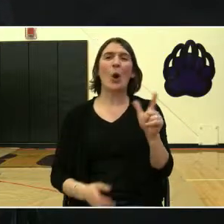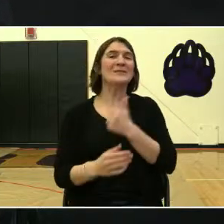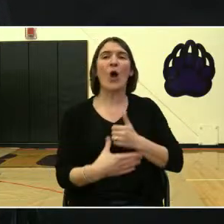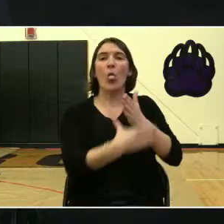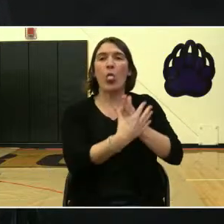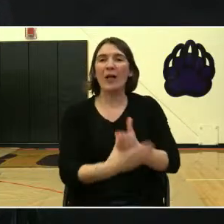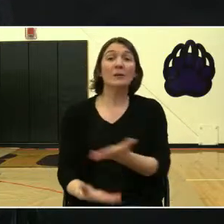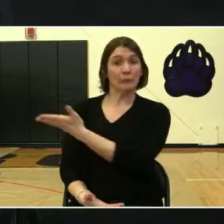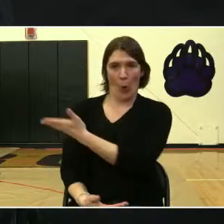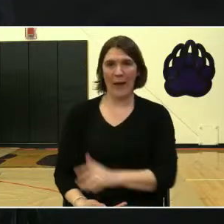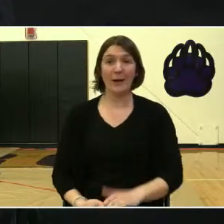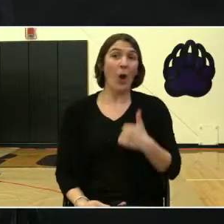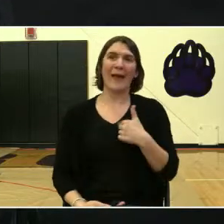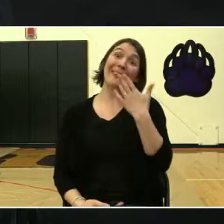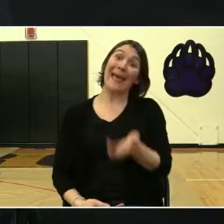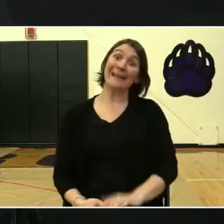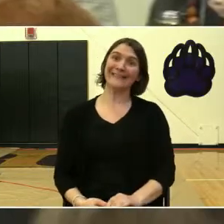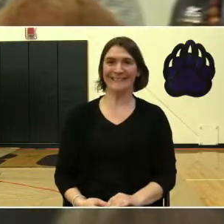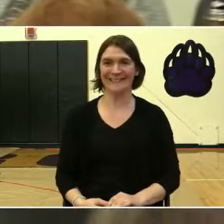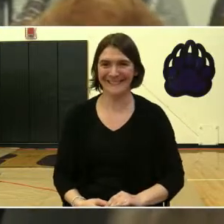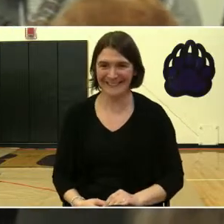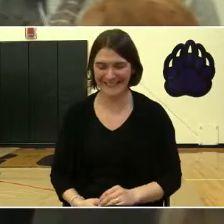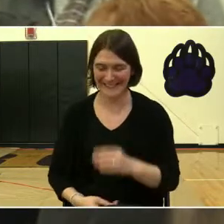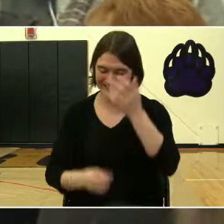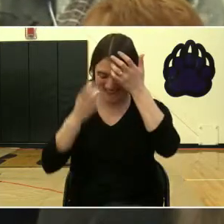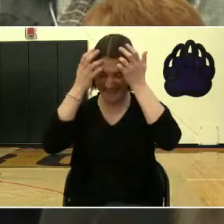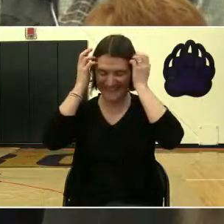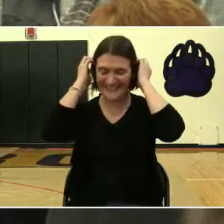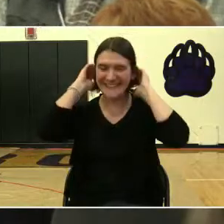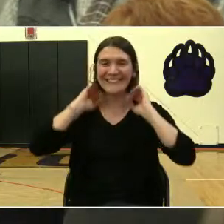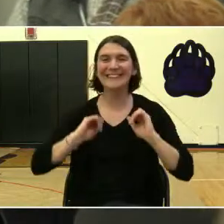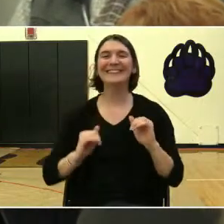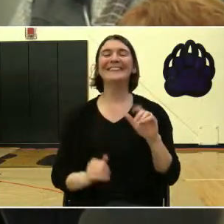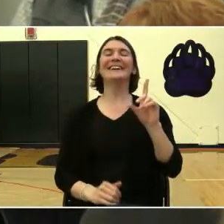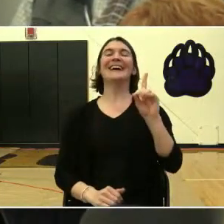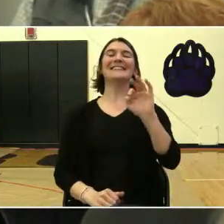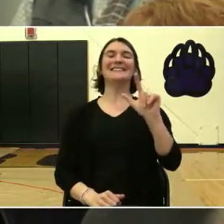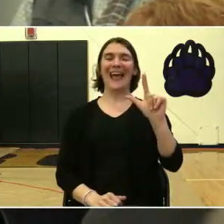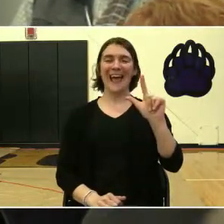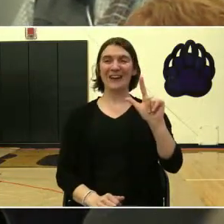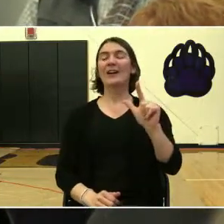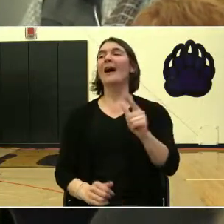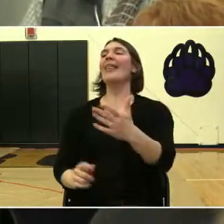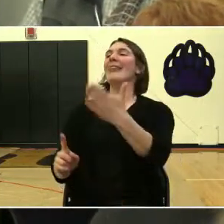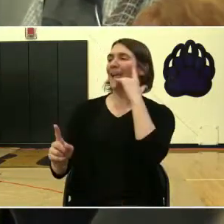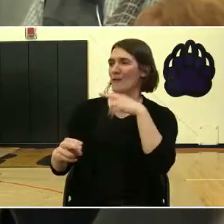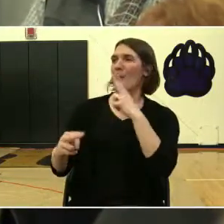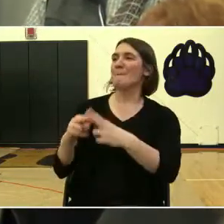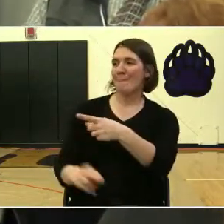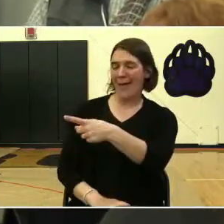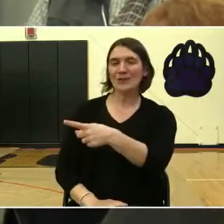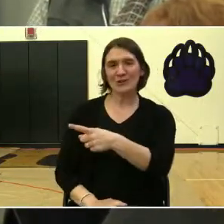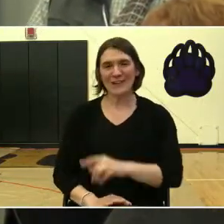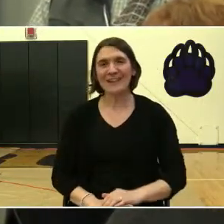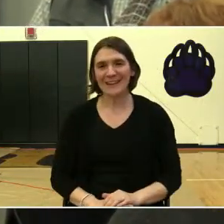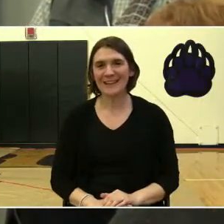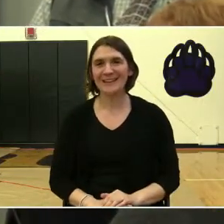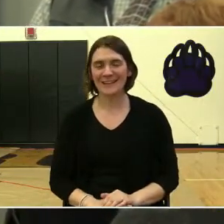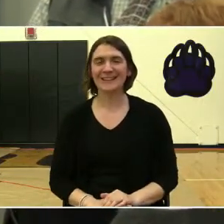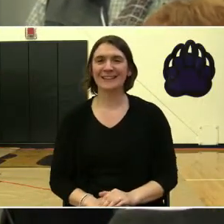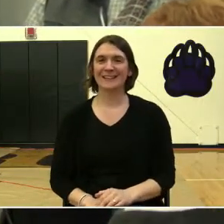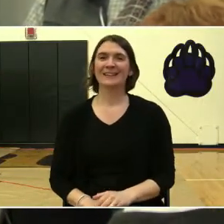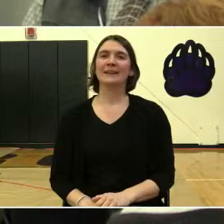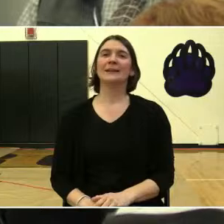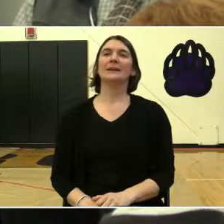Mr quip is recognized thanks so much um Jango thank you for bringing this up I